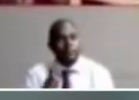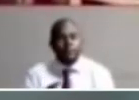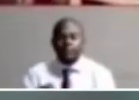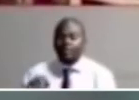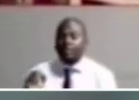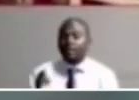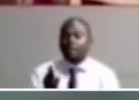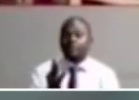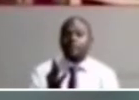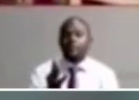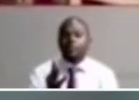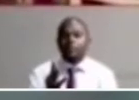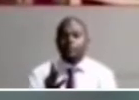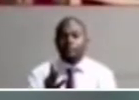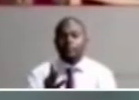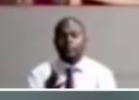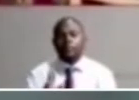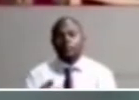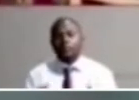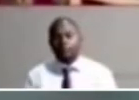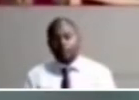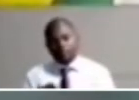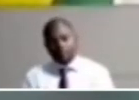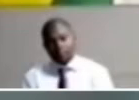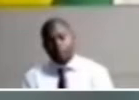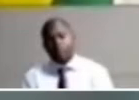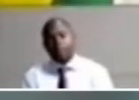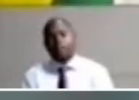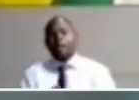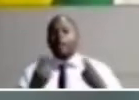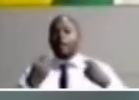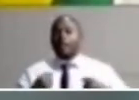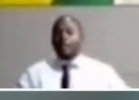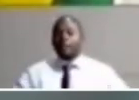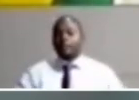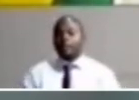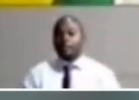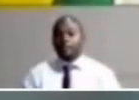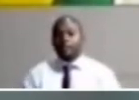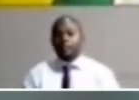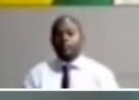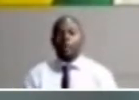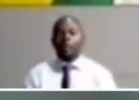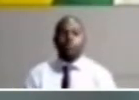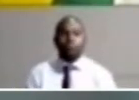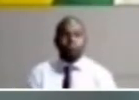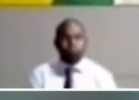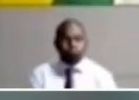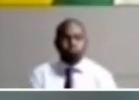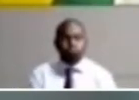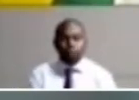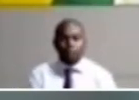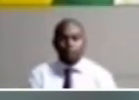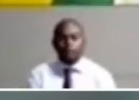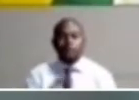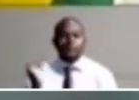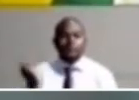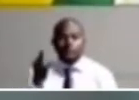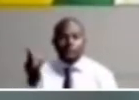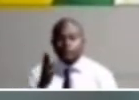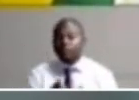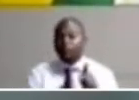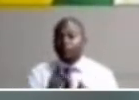Number 13, in order to deal with some unavoidable health issues like mothers in childbirth or very sick